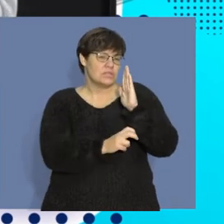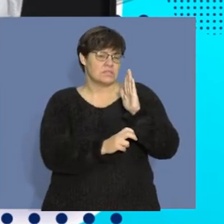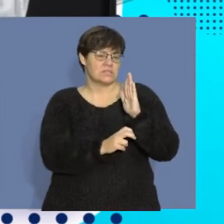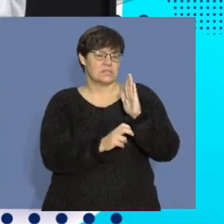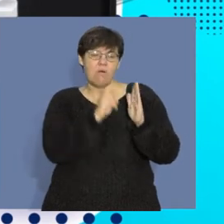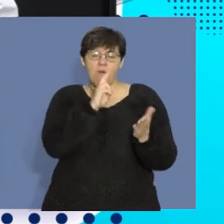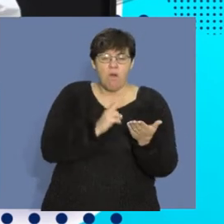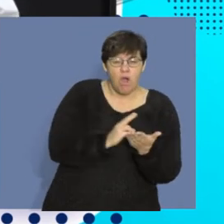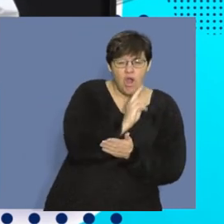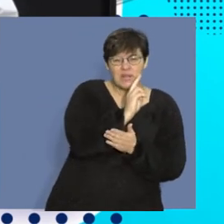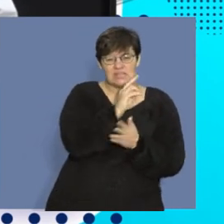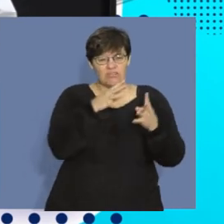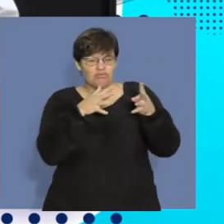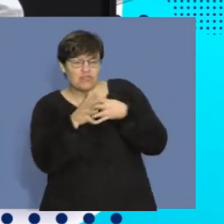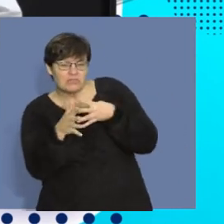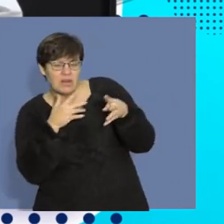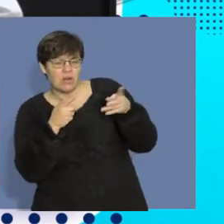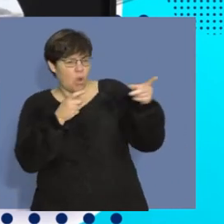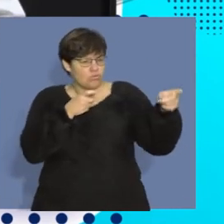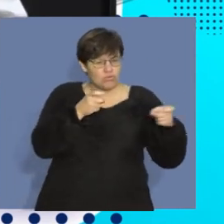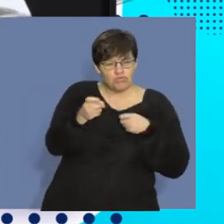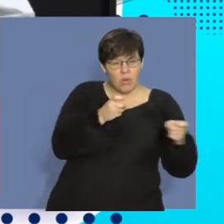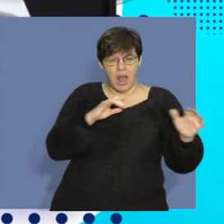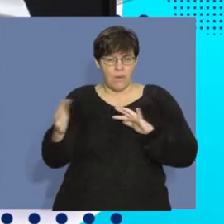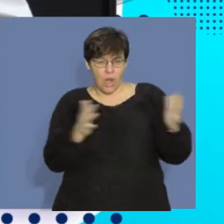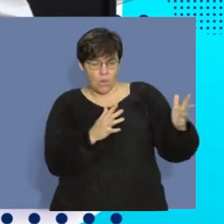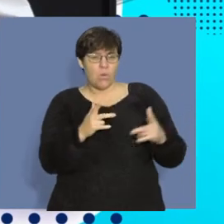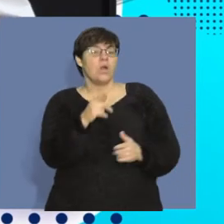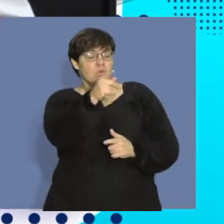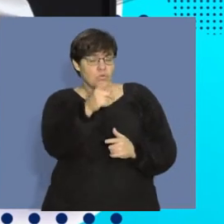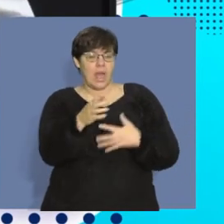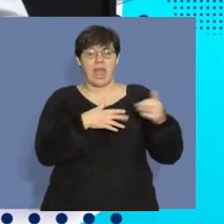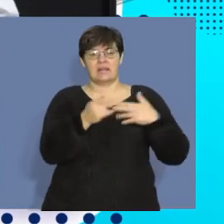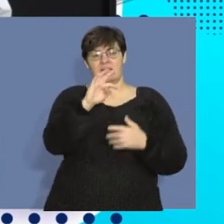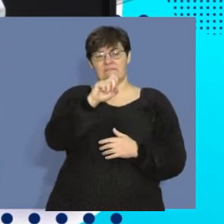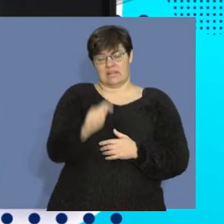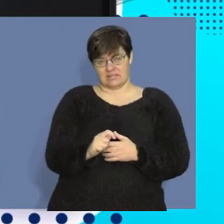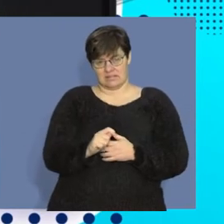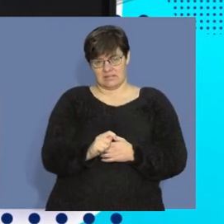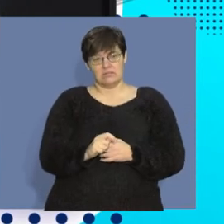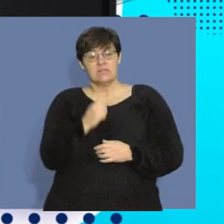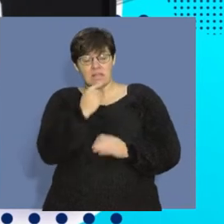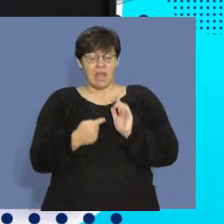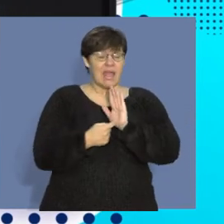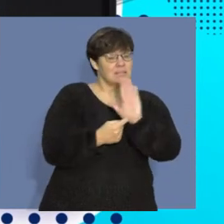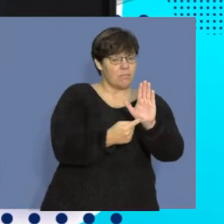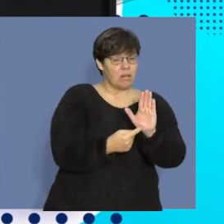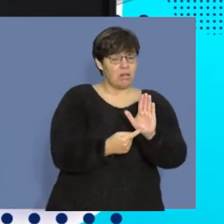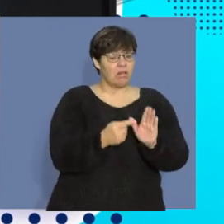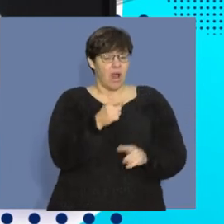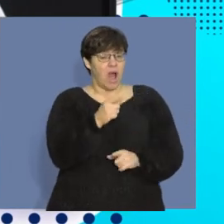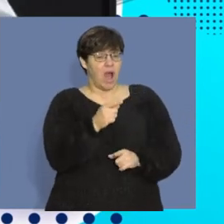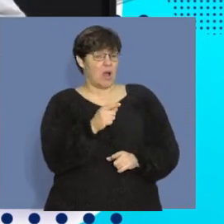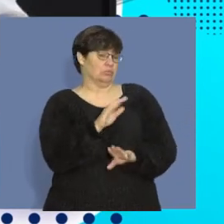and internal control measures that are applicable when dealing with VAT. We gave you examples of unethical